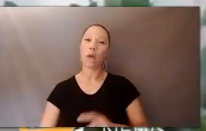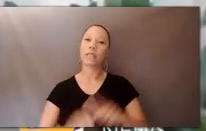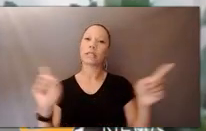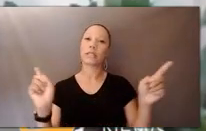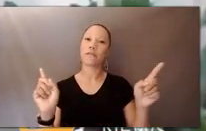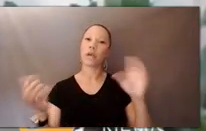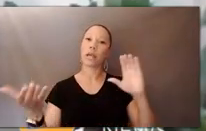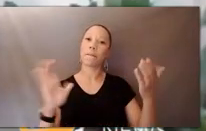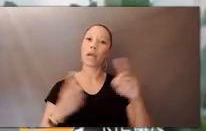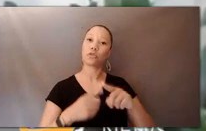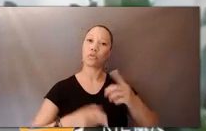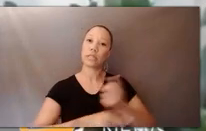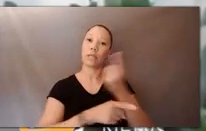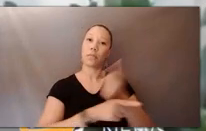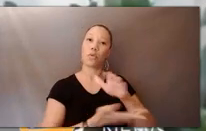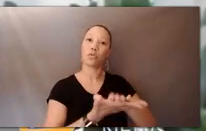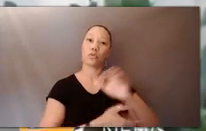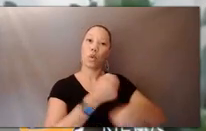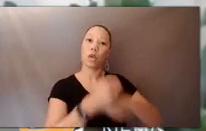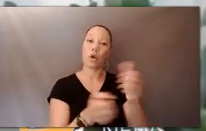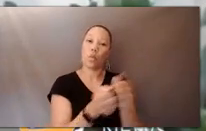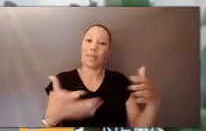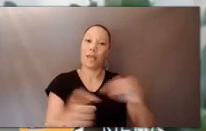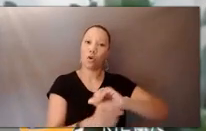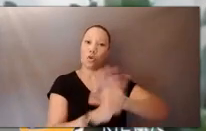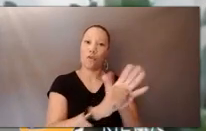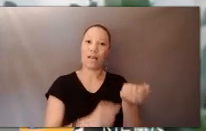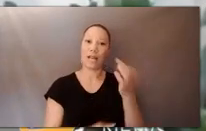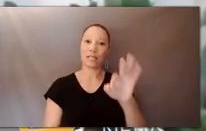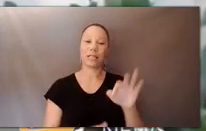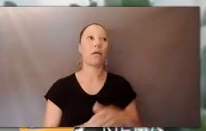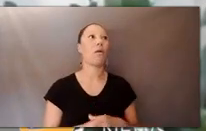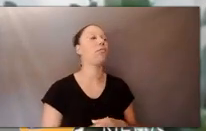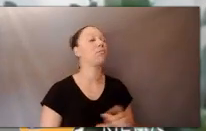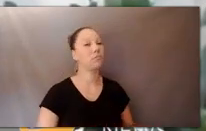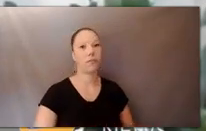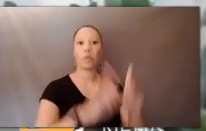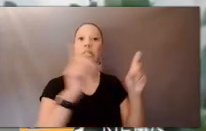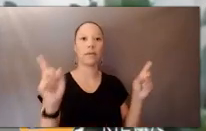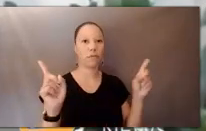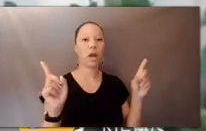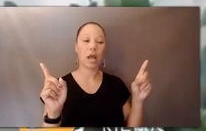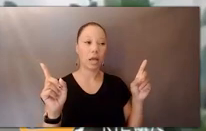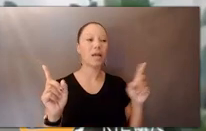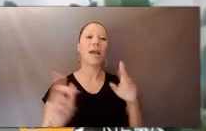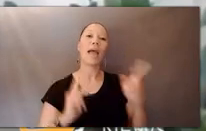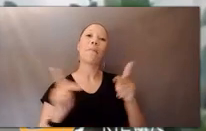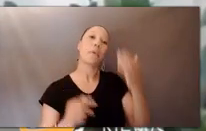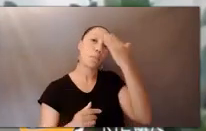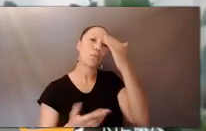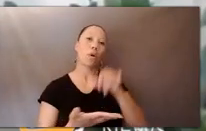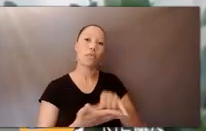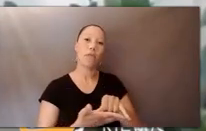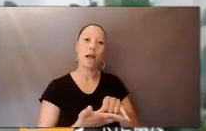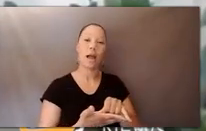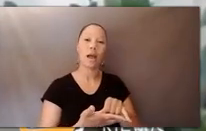year where we wouldn't have something like COVID-19? Very different. And I think that they all know it. And one of